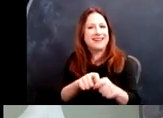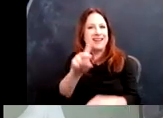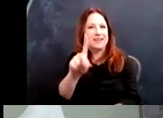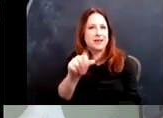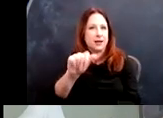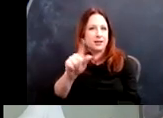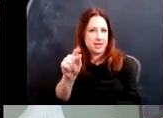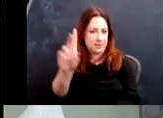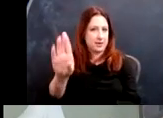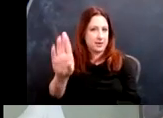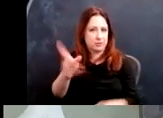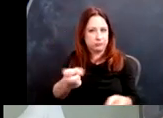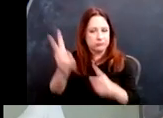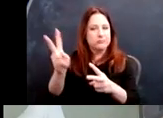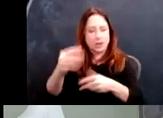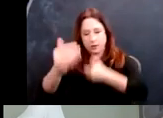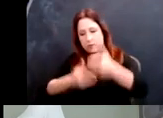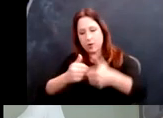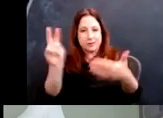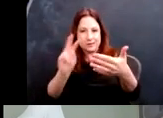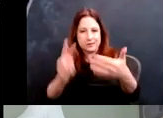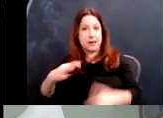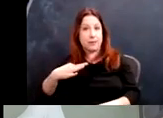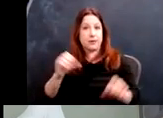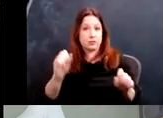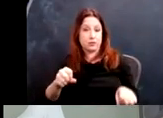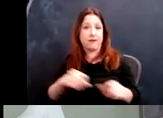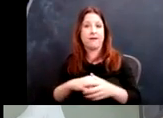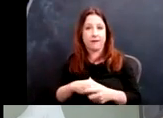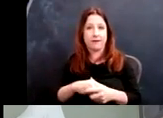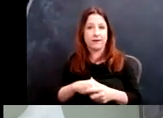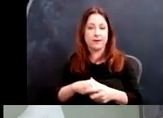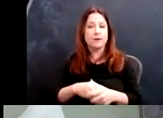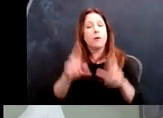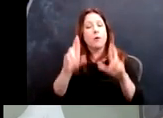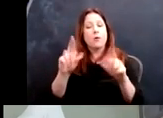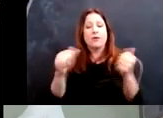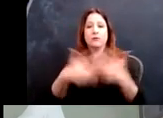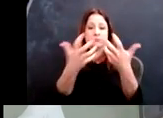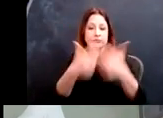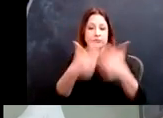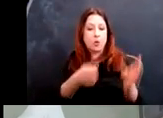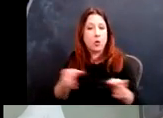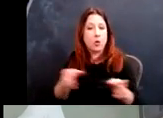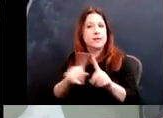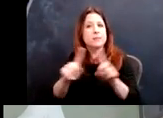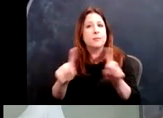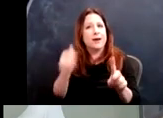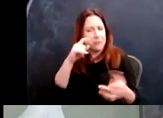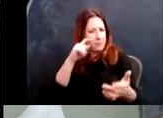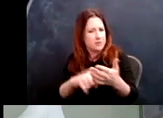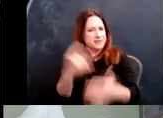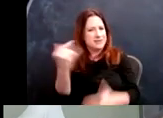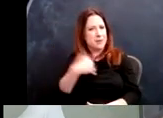database for your application to be processed, and so forth. And we have everything hopefully organized. But if there's something in our materials you see